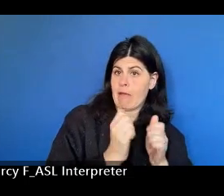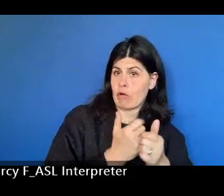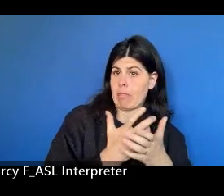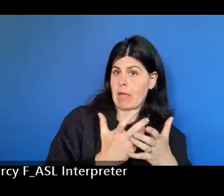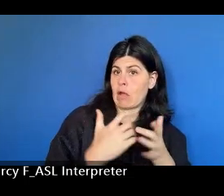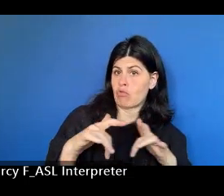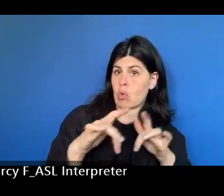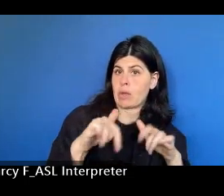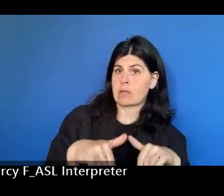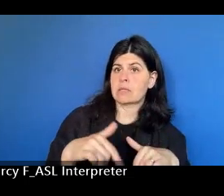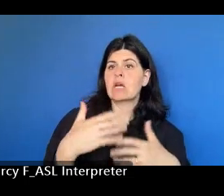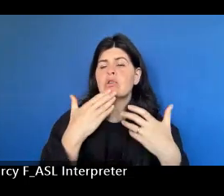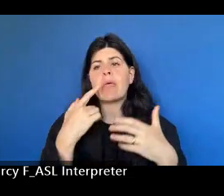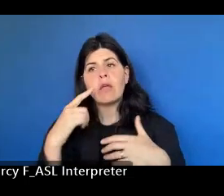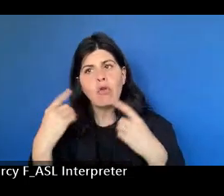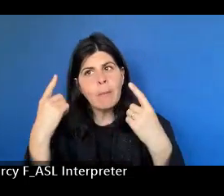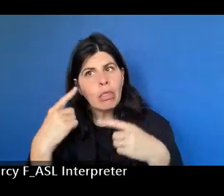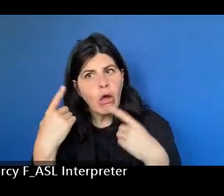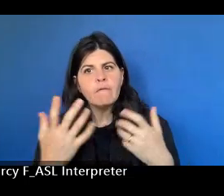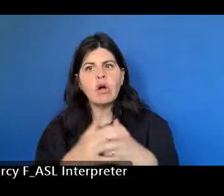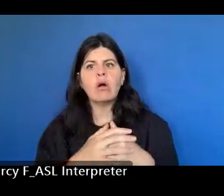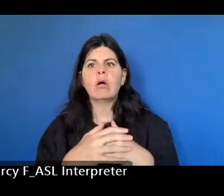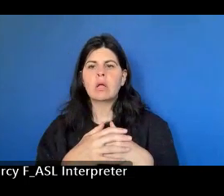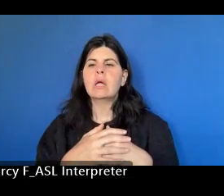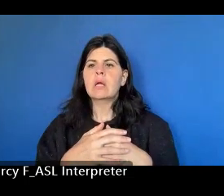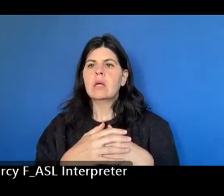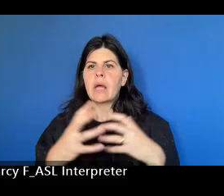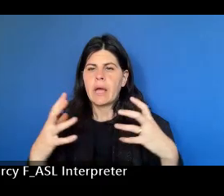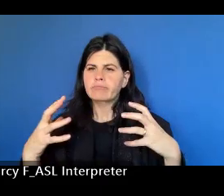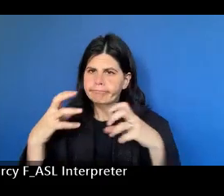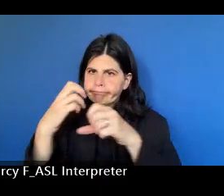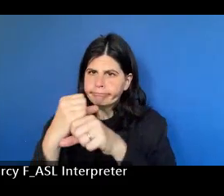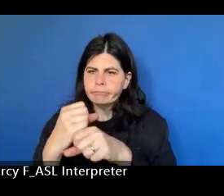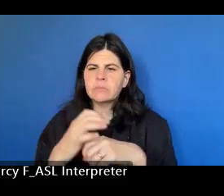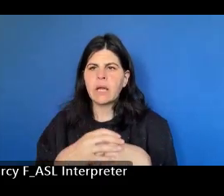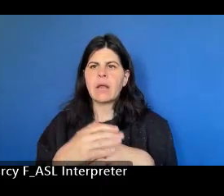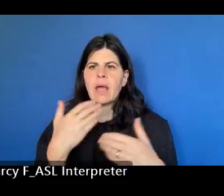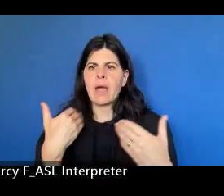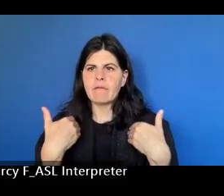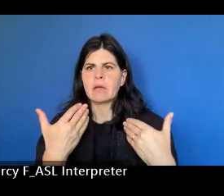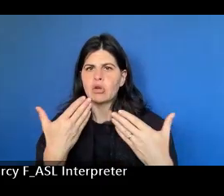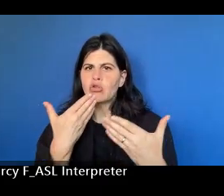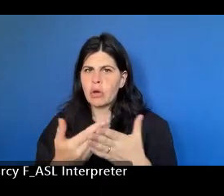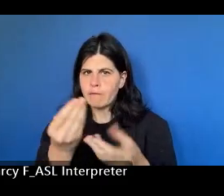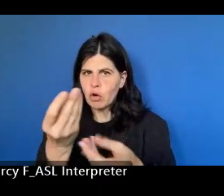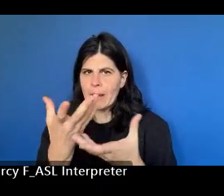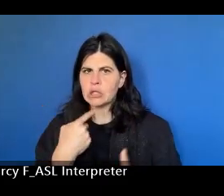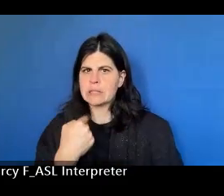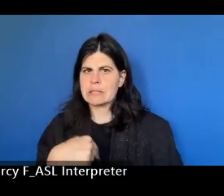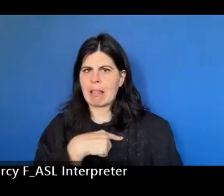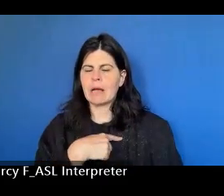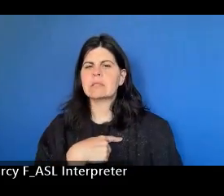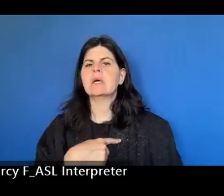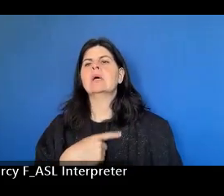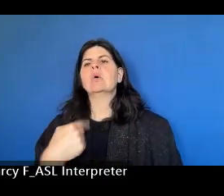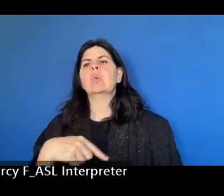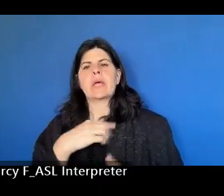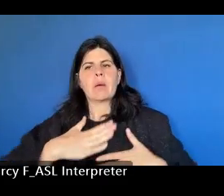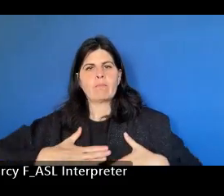you for being thoughtful and concise and having good things to tell us. We want to appreciate your